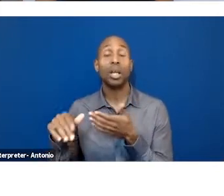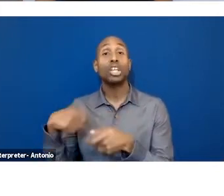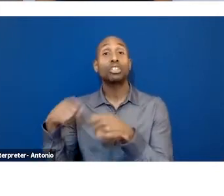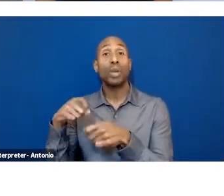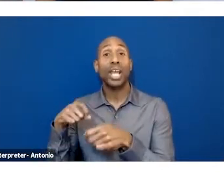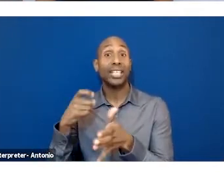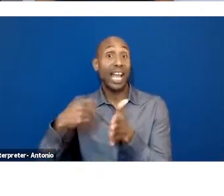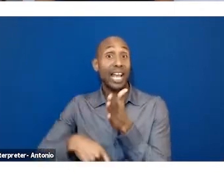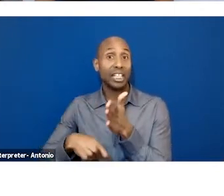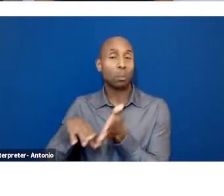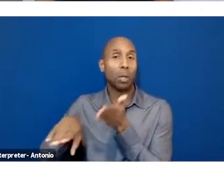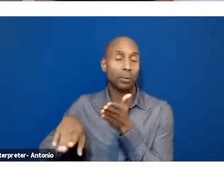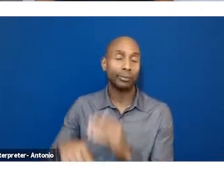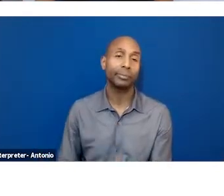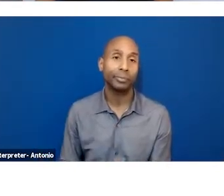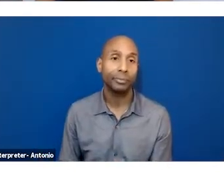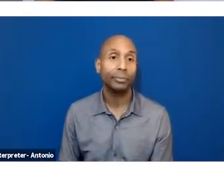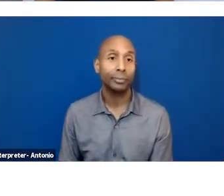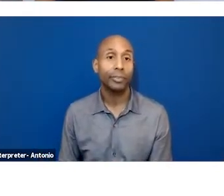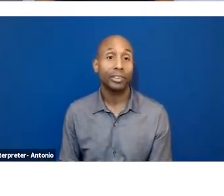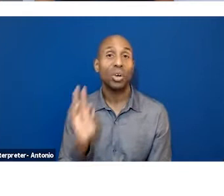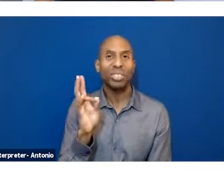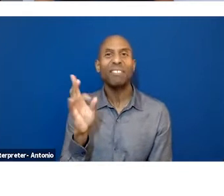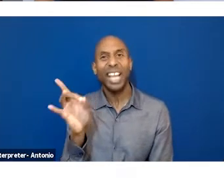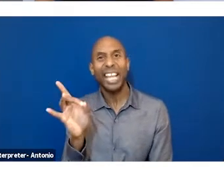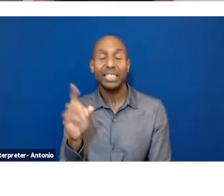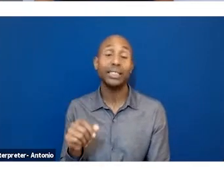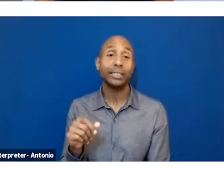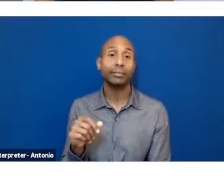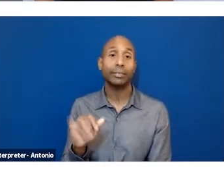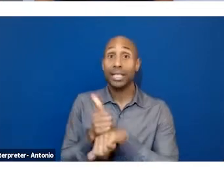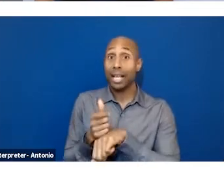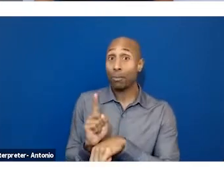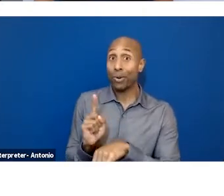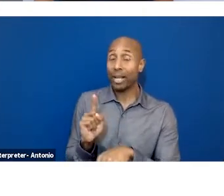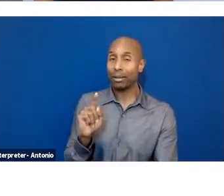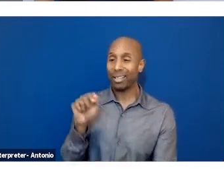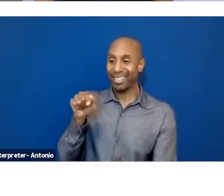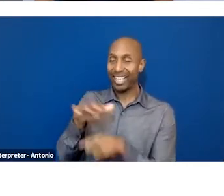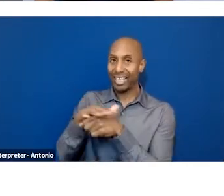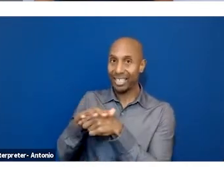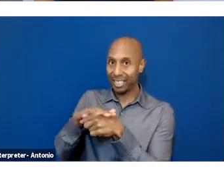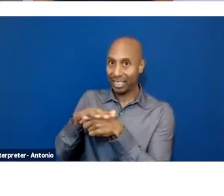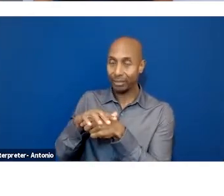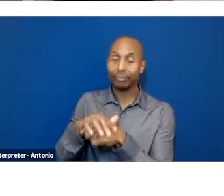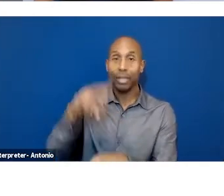1970s and 1980s, EPZs were mostly established in Mexico, Central